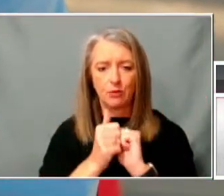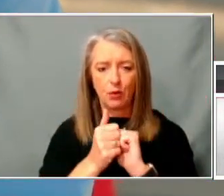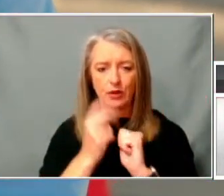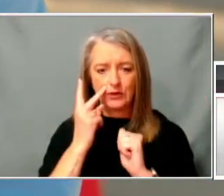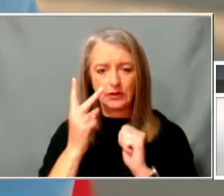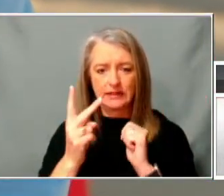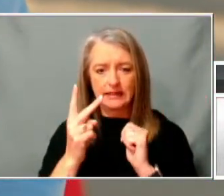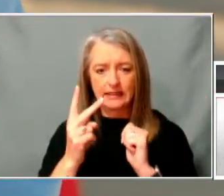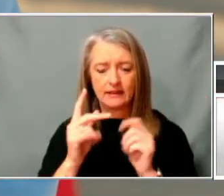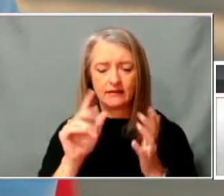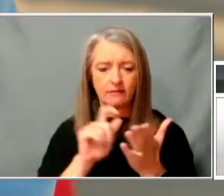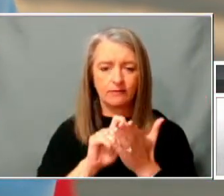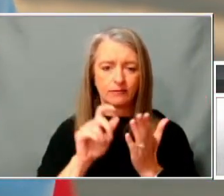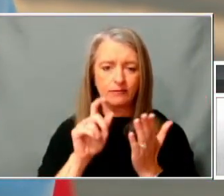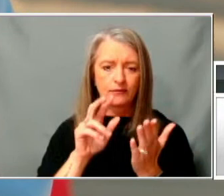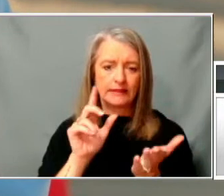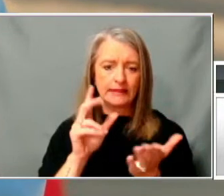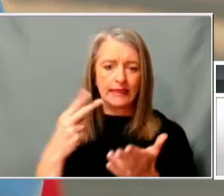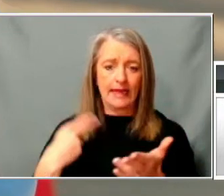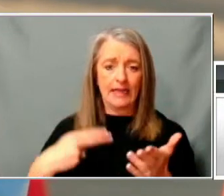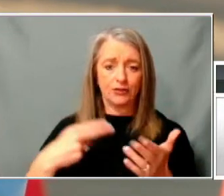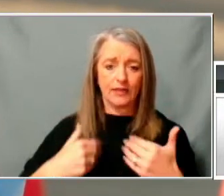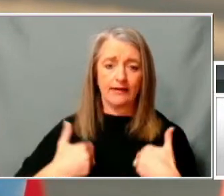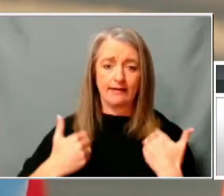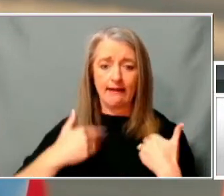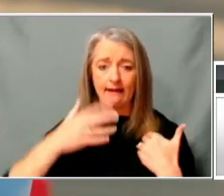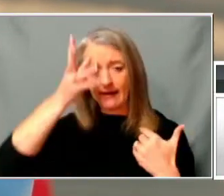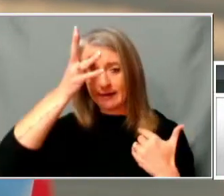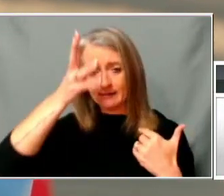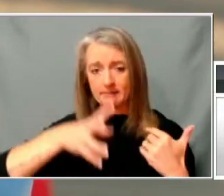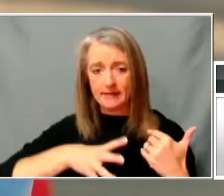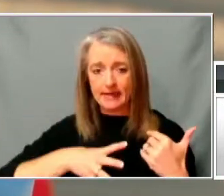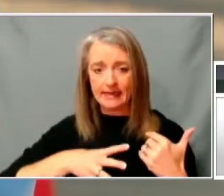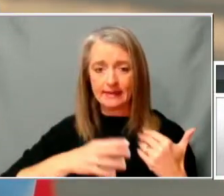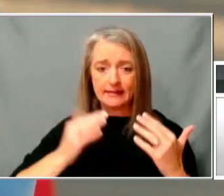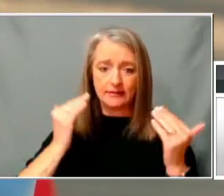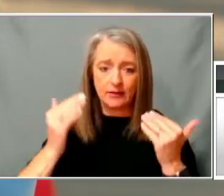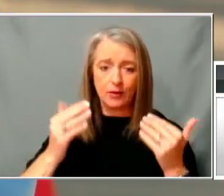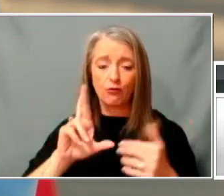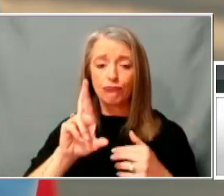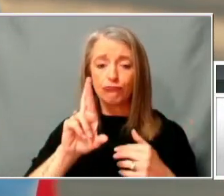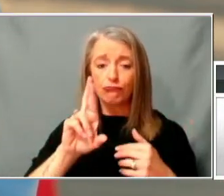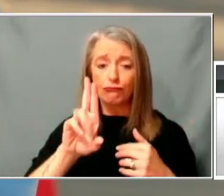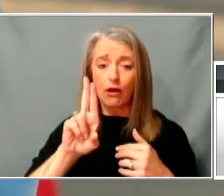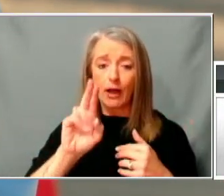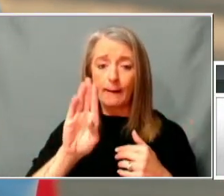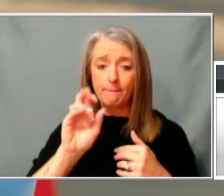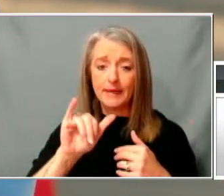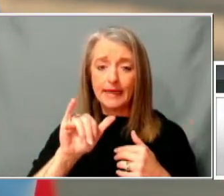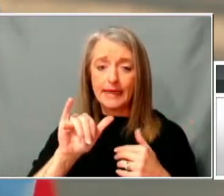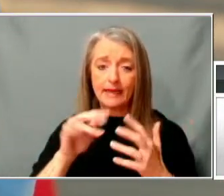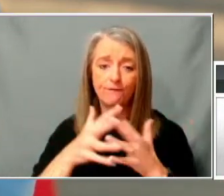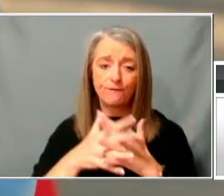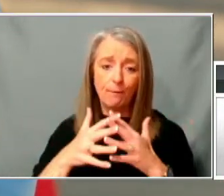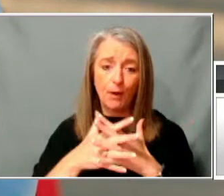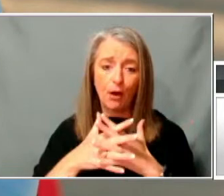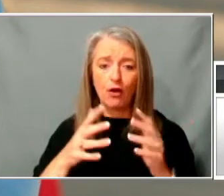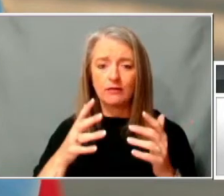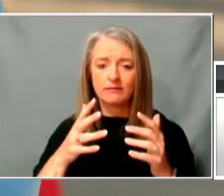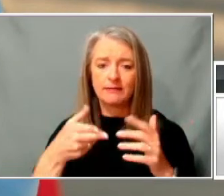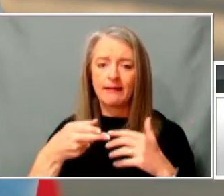all of our literature, young adolescent male collision athletes, so that can be rugby, that can be football, but they're our